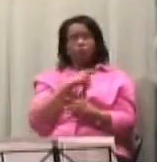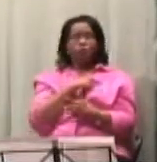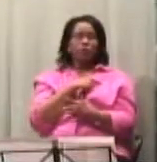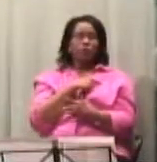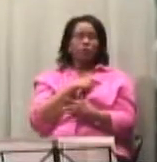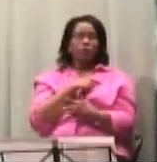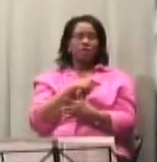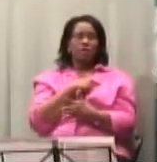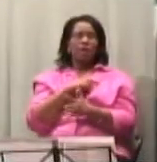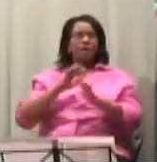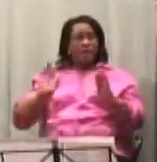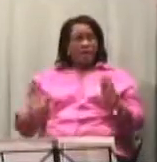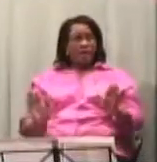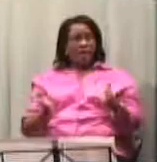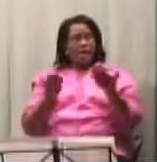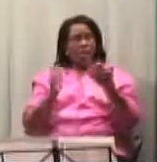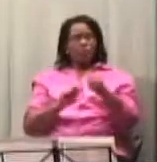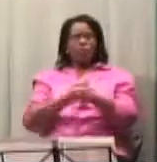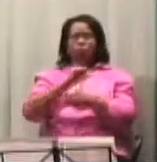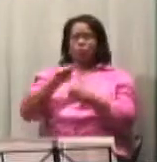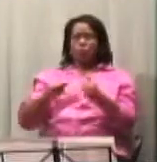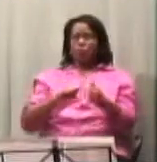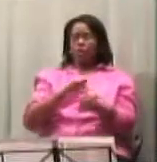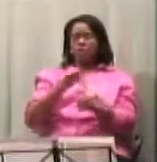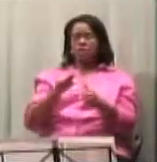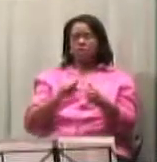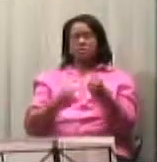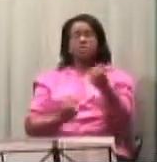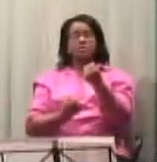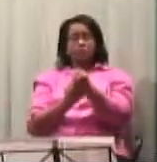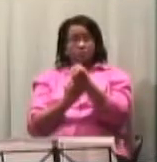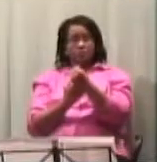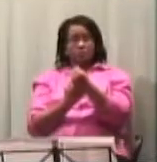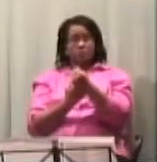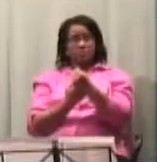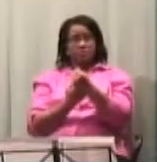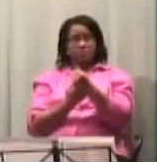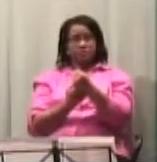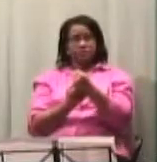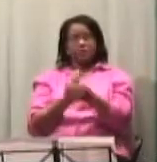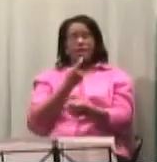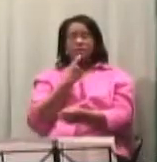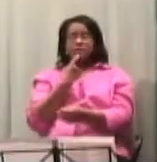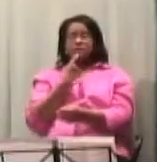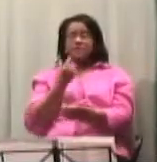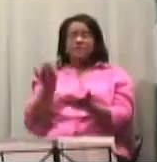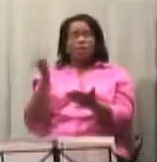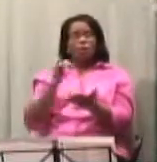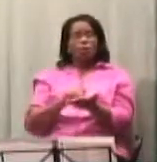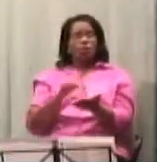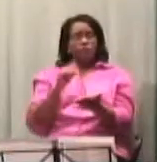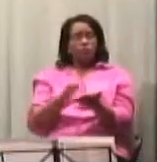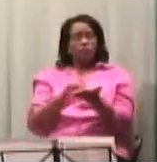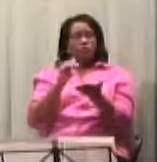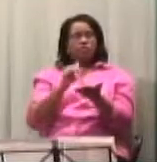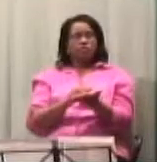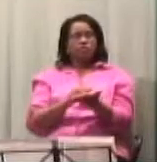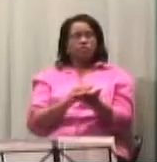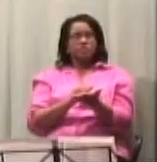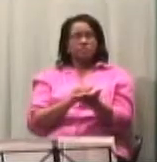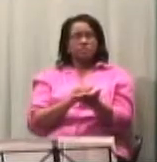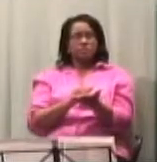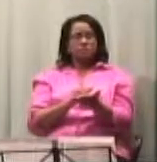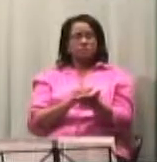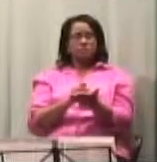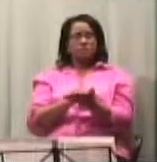to help each other with all our limits, because as I used to repeat very often, my dear brothers and sisters, to be